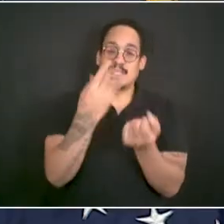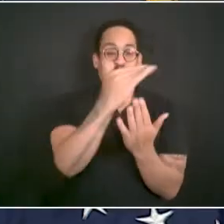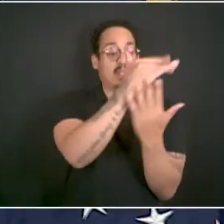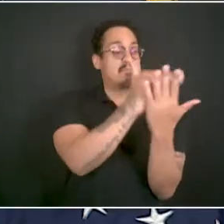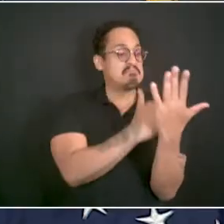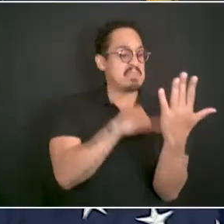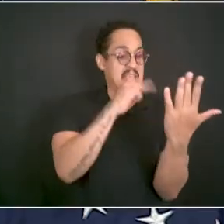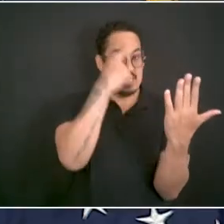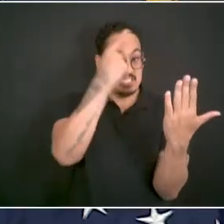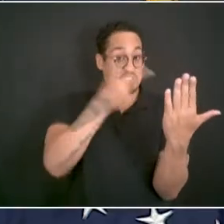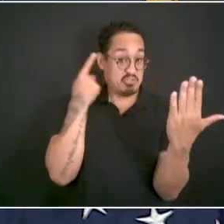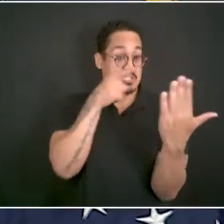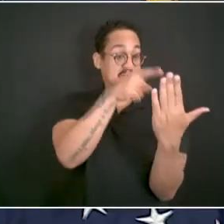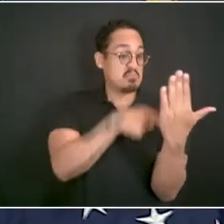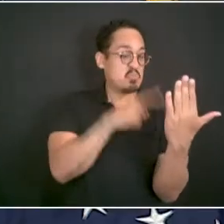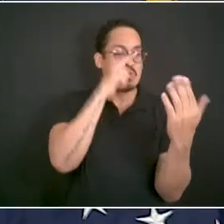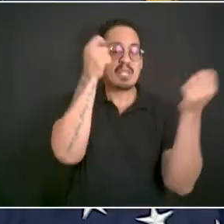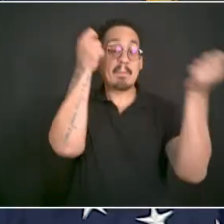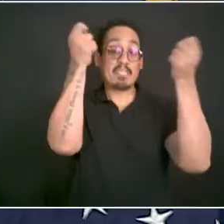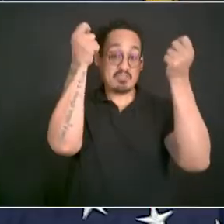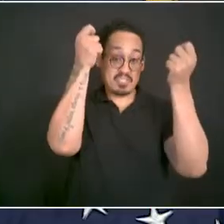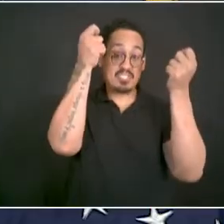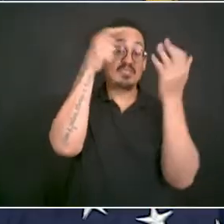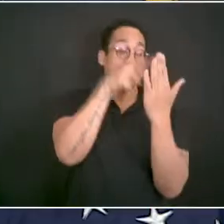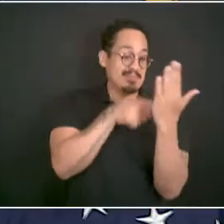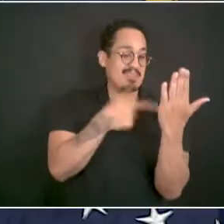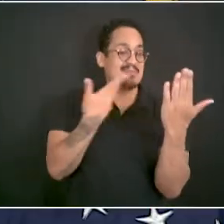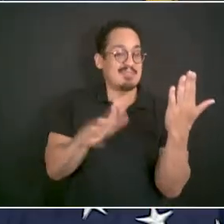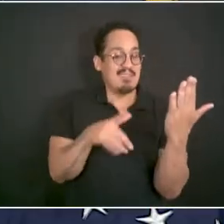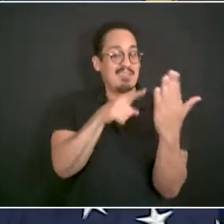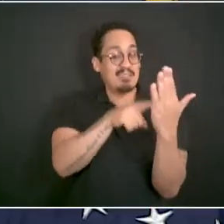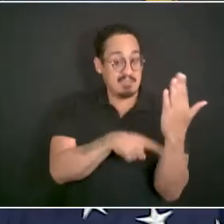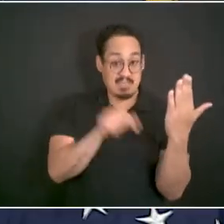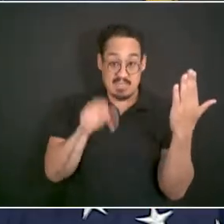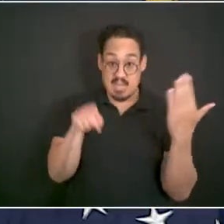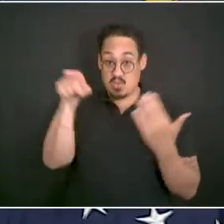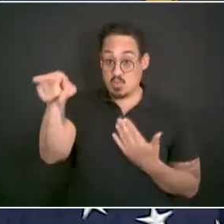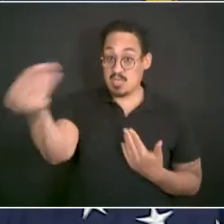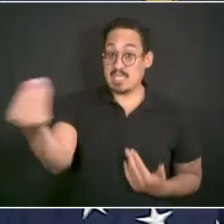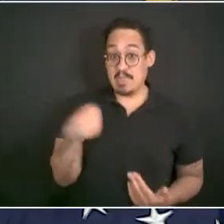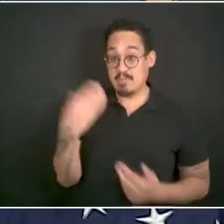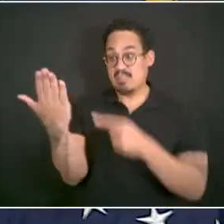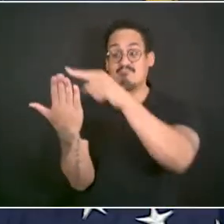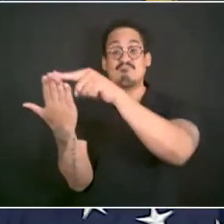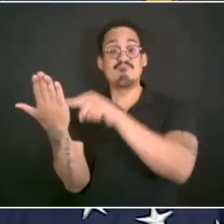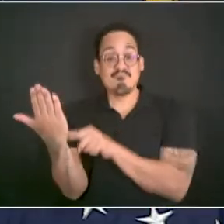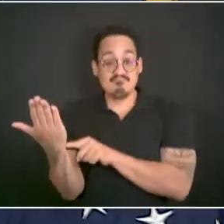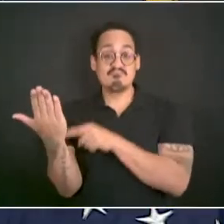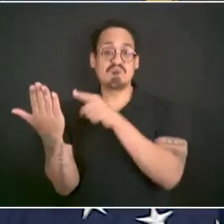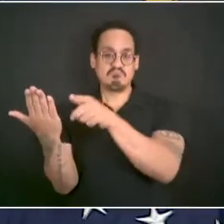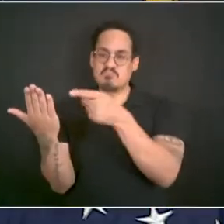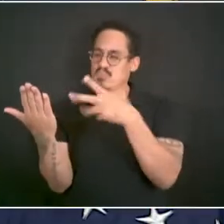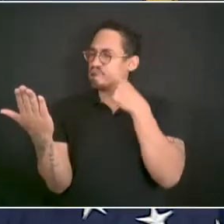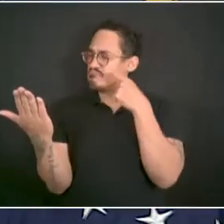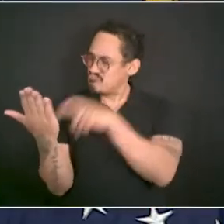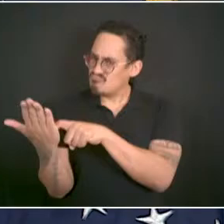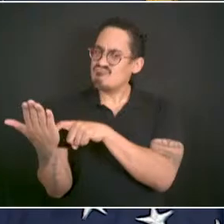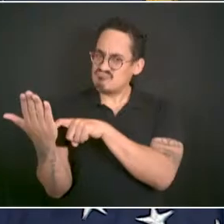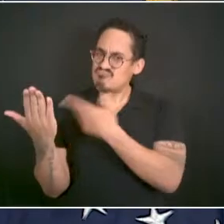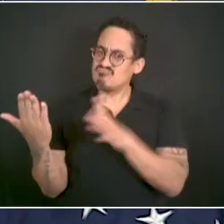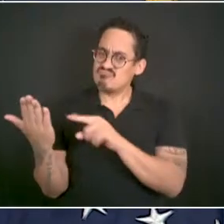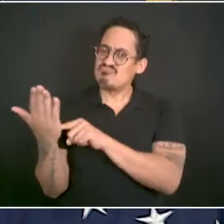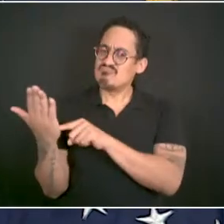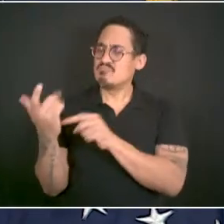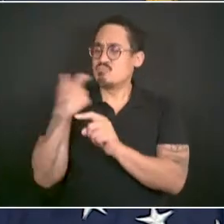with that the administration has done. Can you give me the list of things that you acknowledging what the